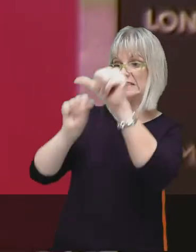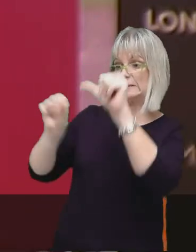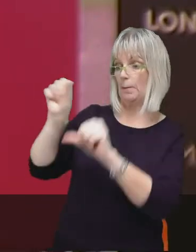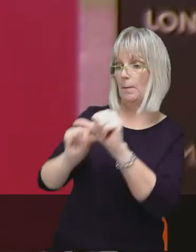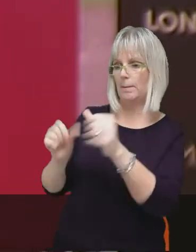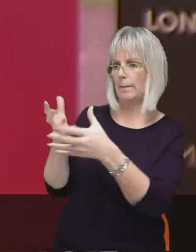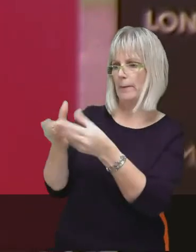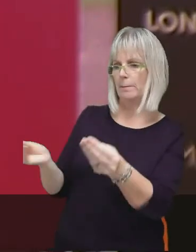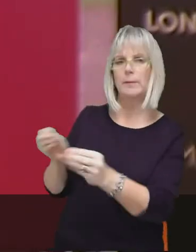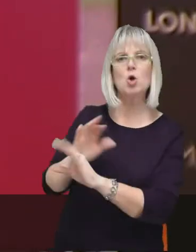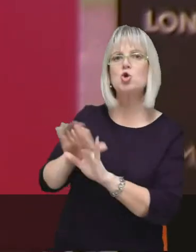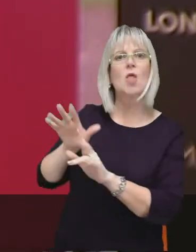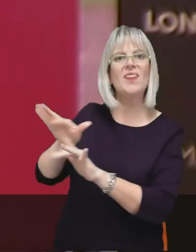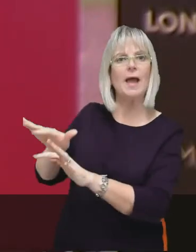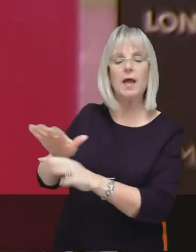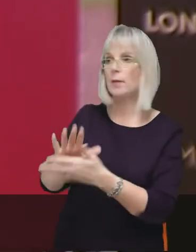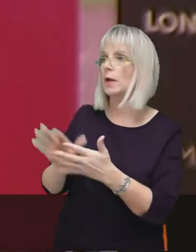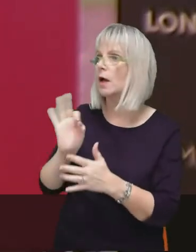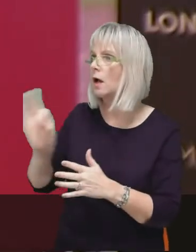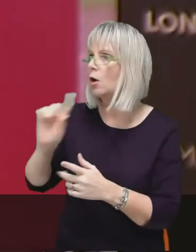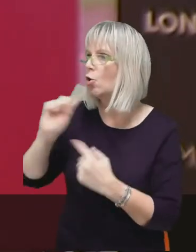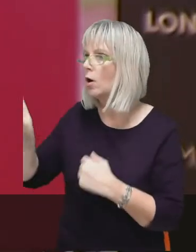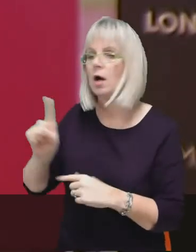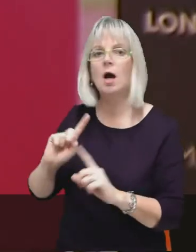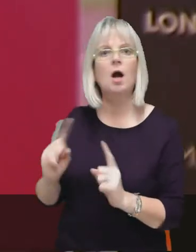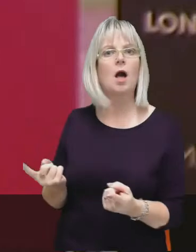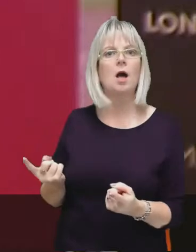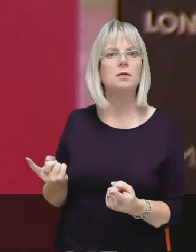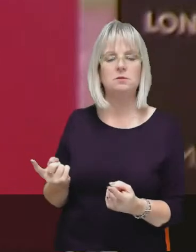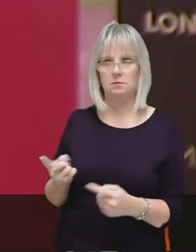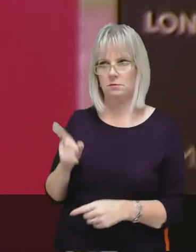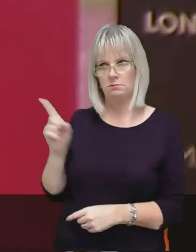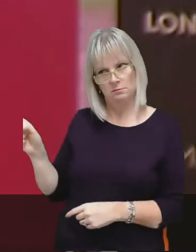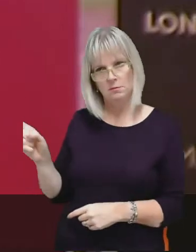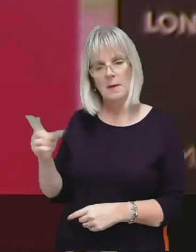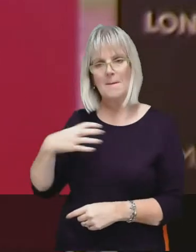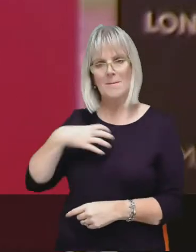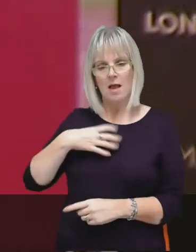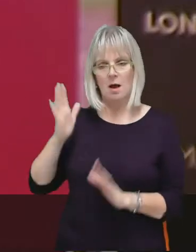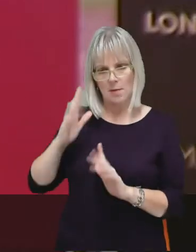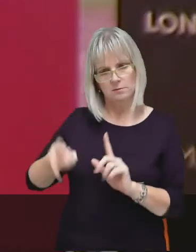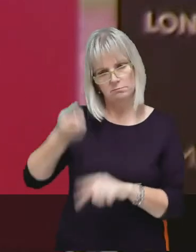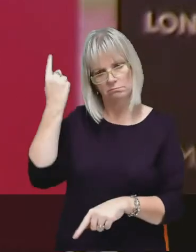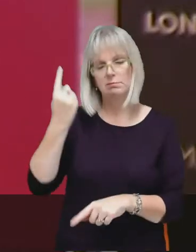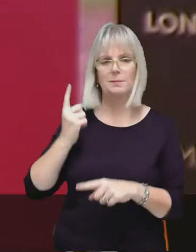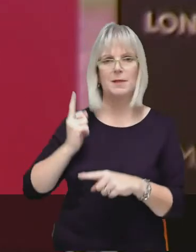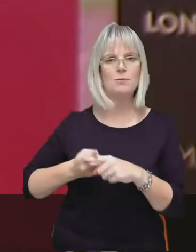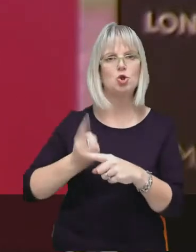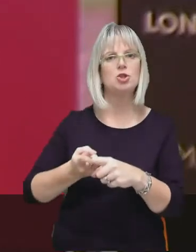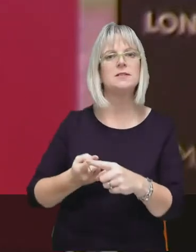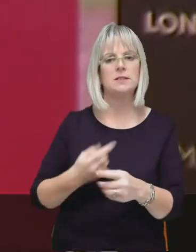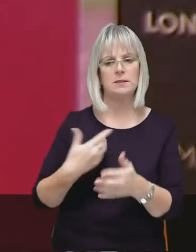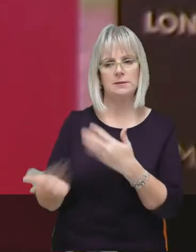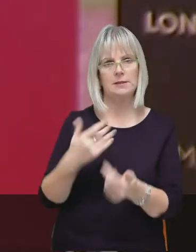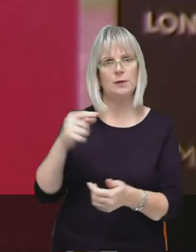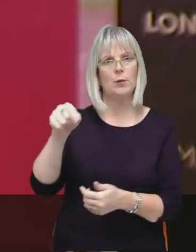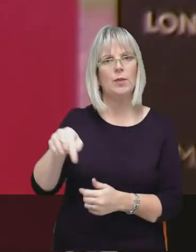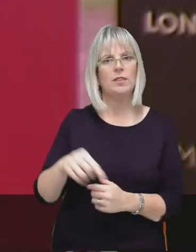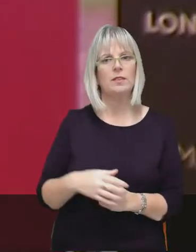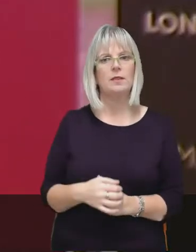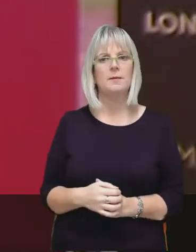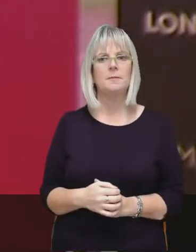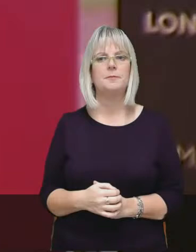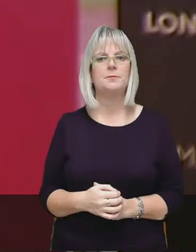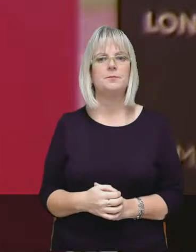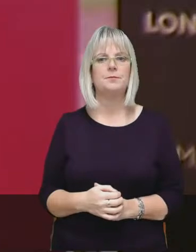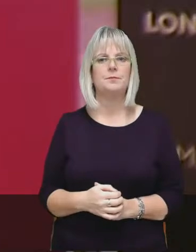matter of urgency. And we continue to examine in detail the impact of COVID-19 on different